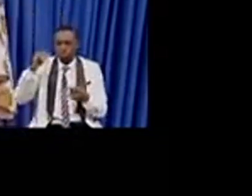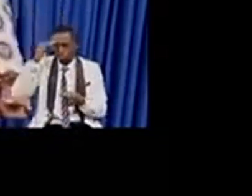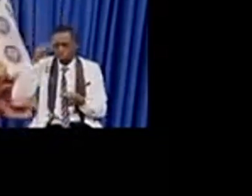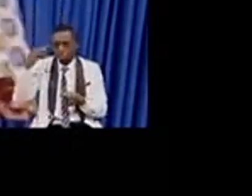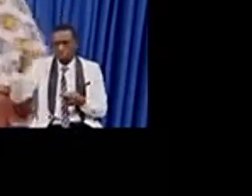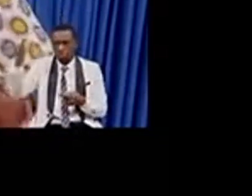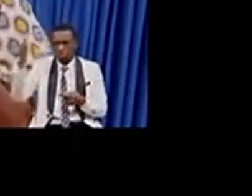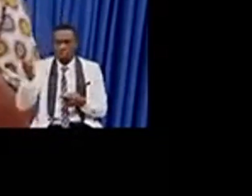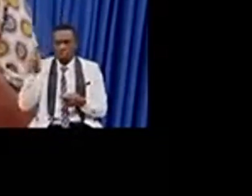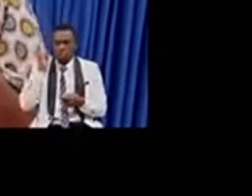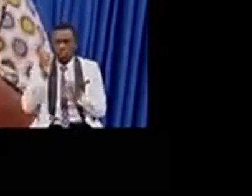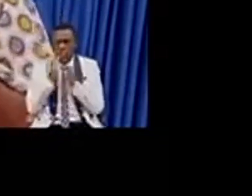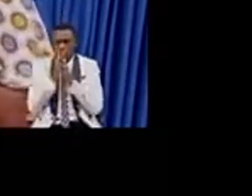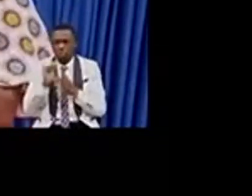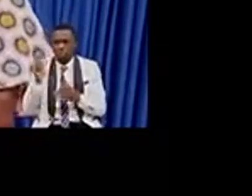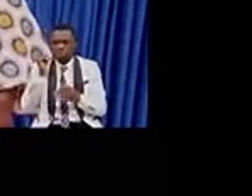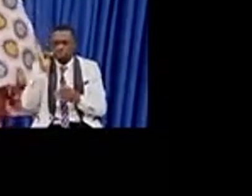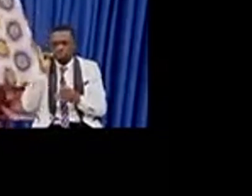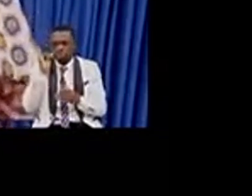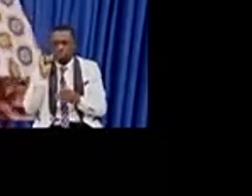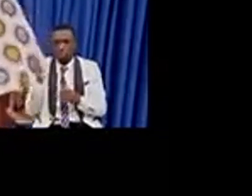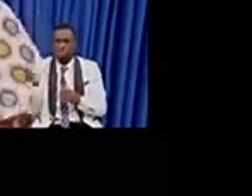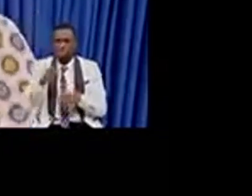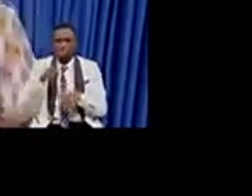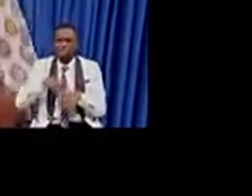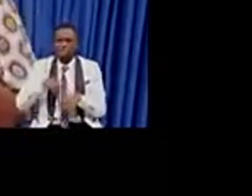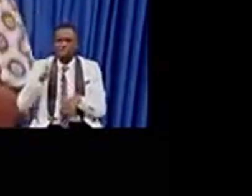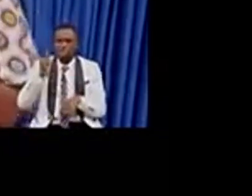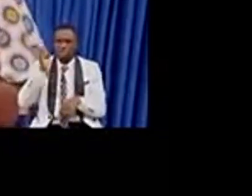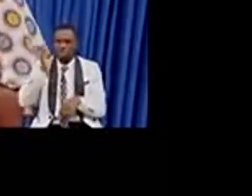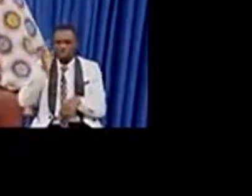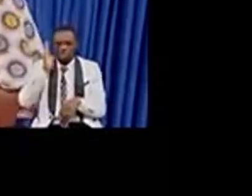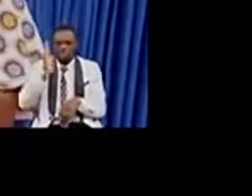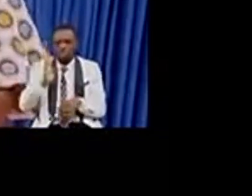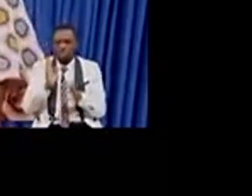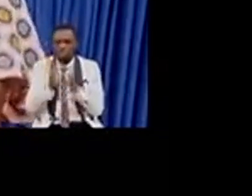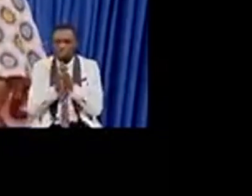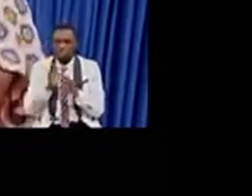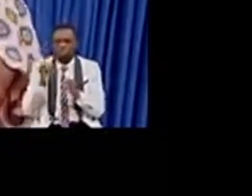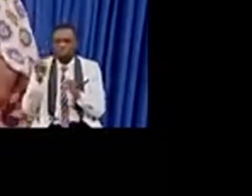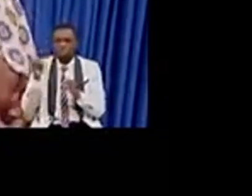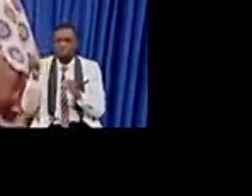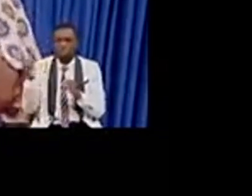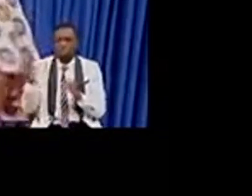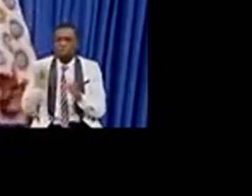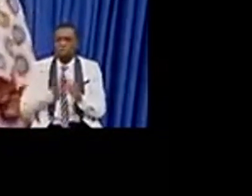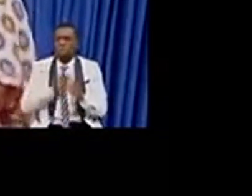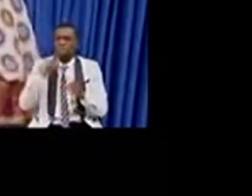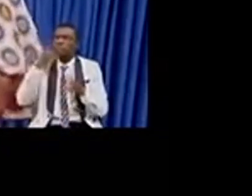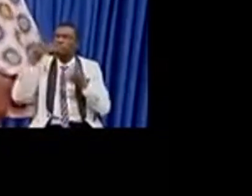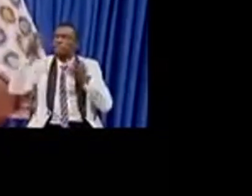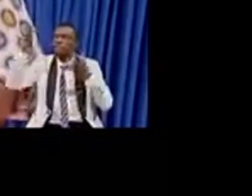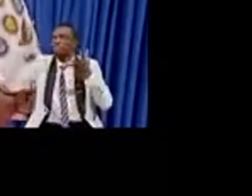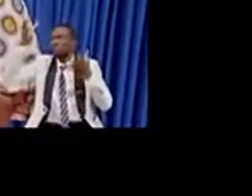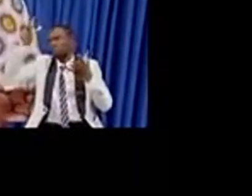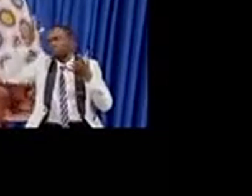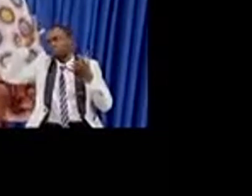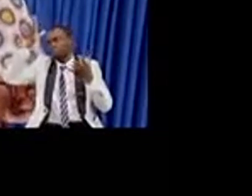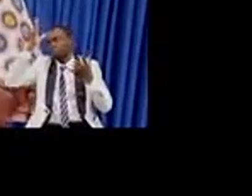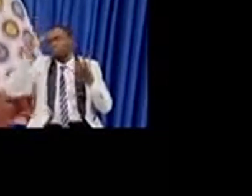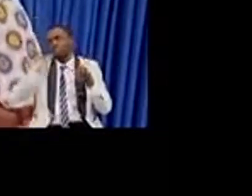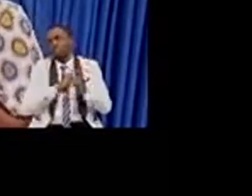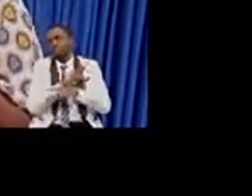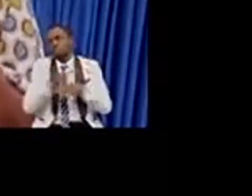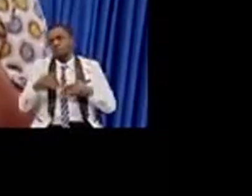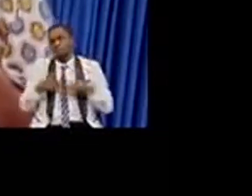yesterday, anytime he's praying, any of the GCK say, lay your hands where you have the challenges. I say, God, Baba, I don't have a pain.